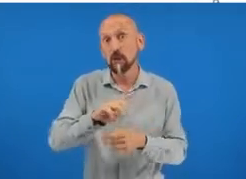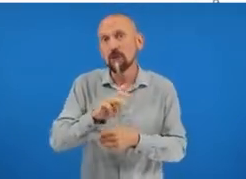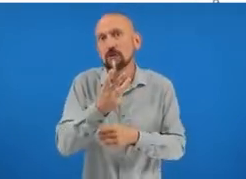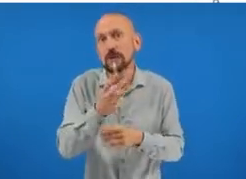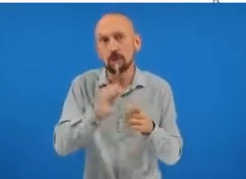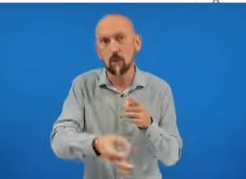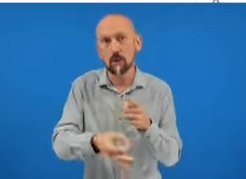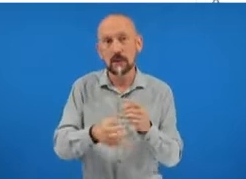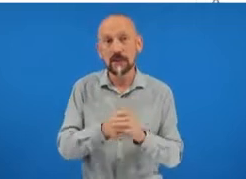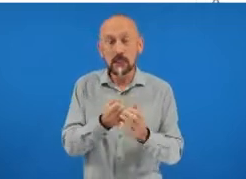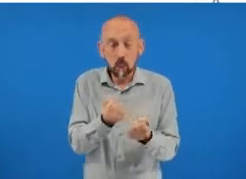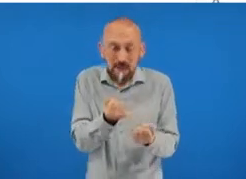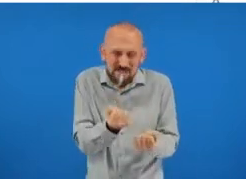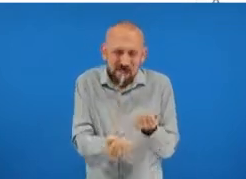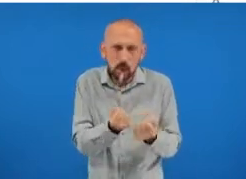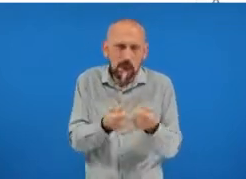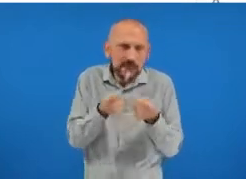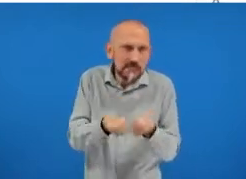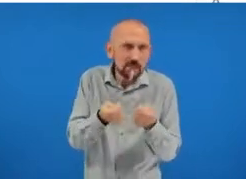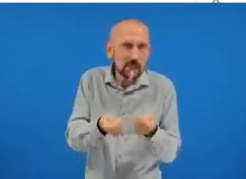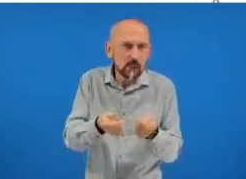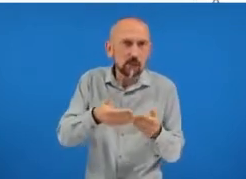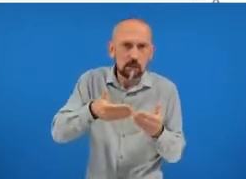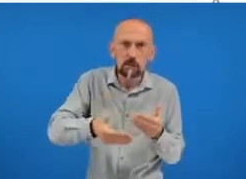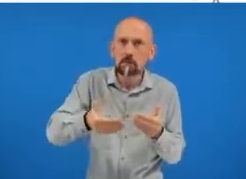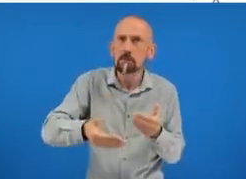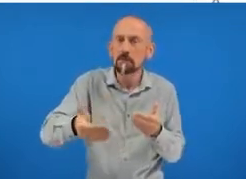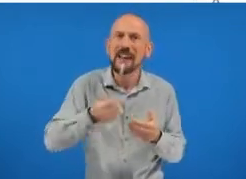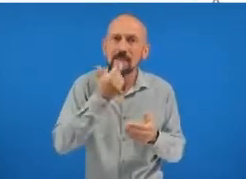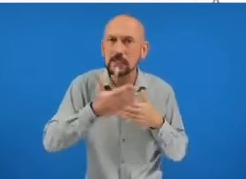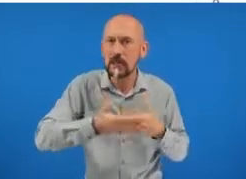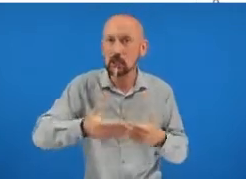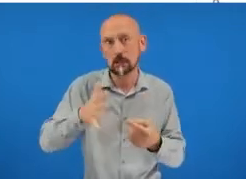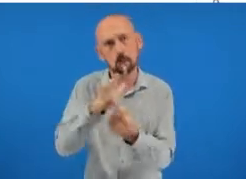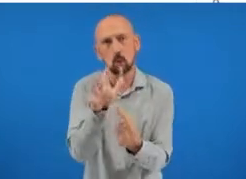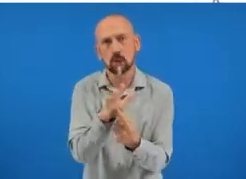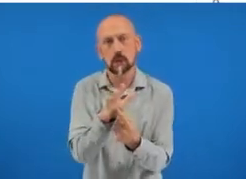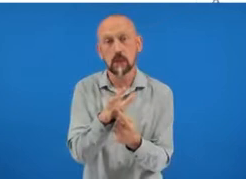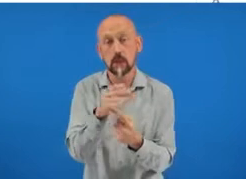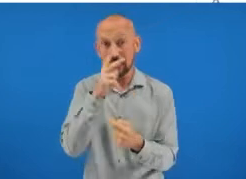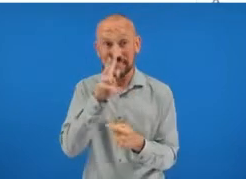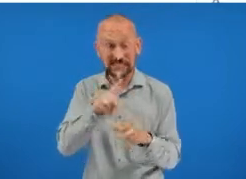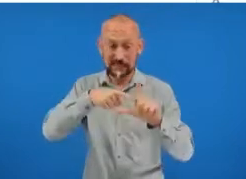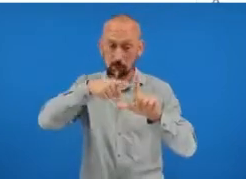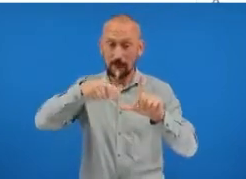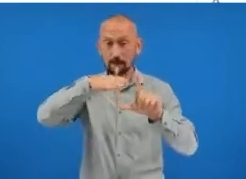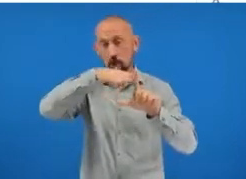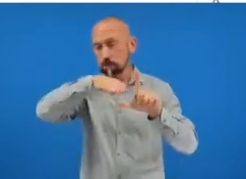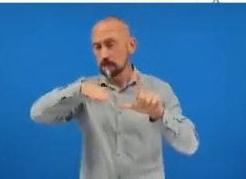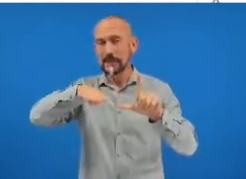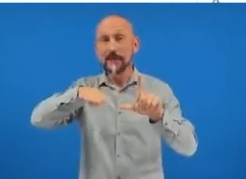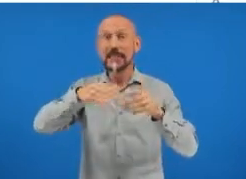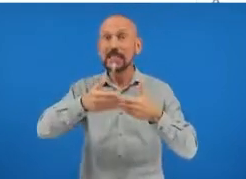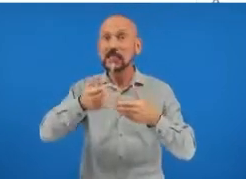interventions each session is really key. We see that in the graph here, where at session 6, that staring experiment happens. And